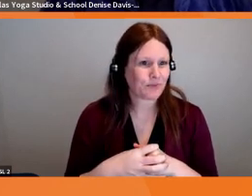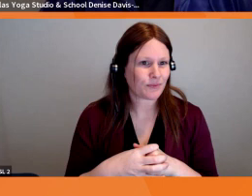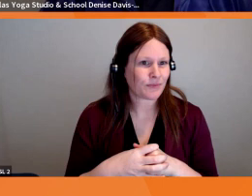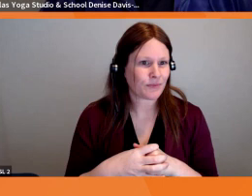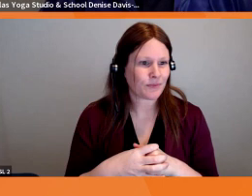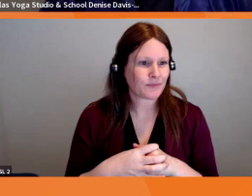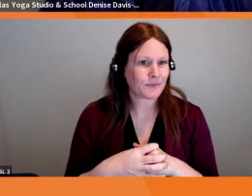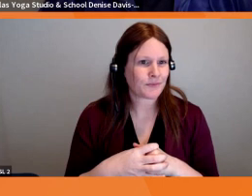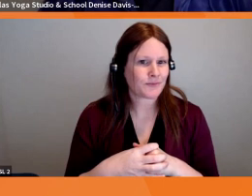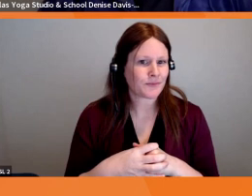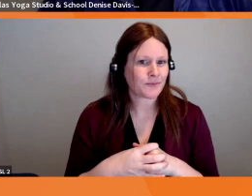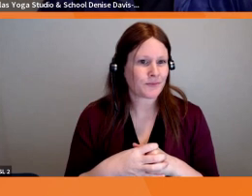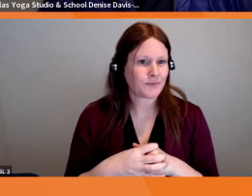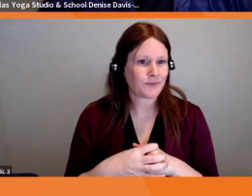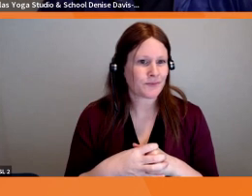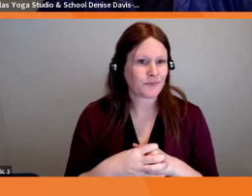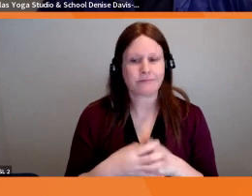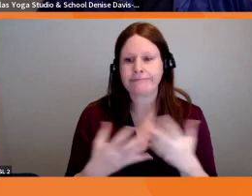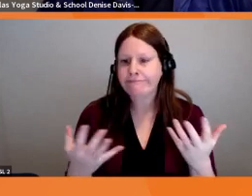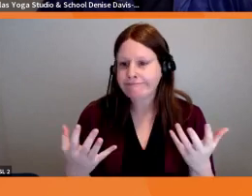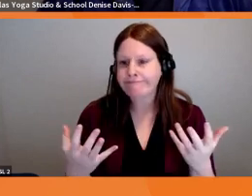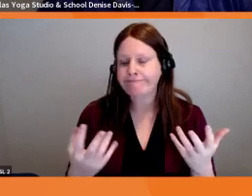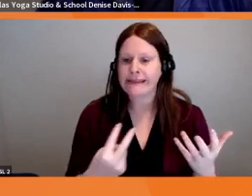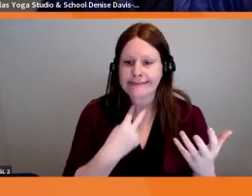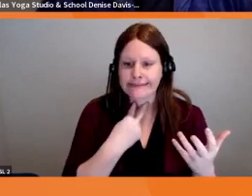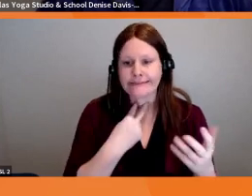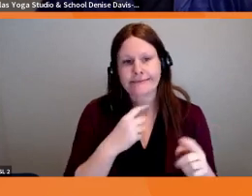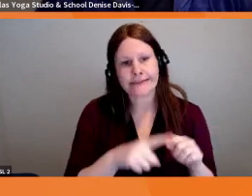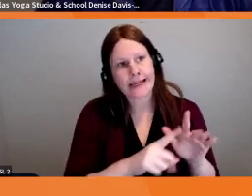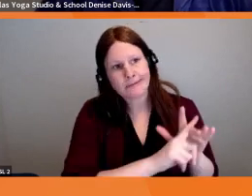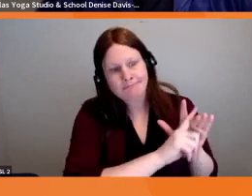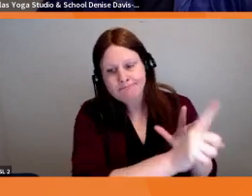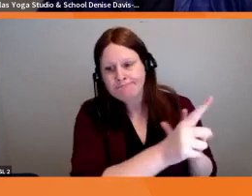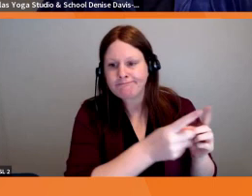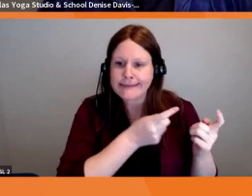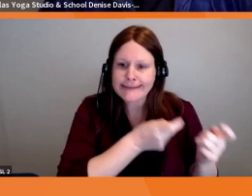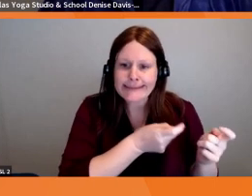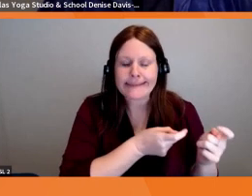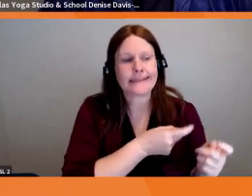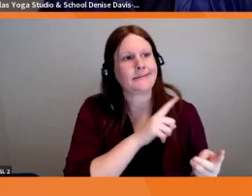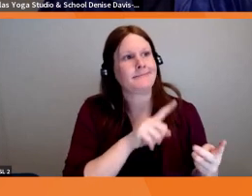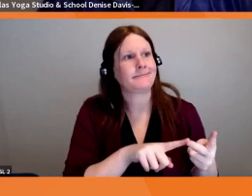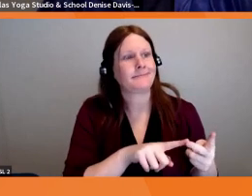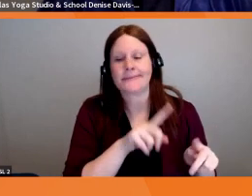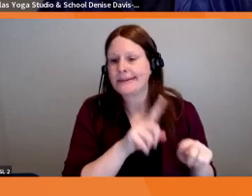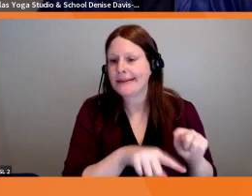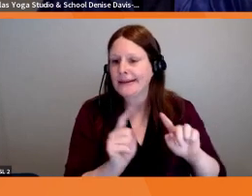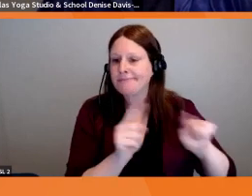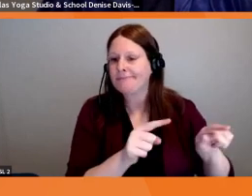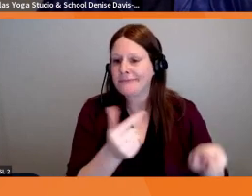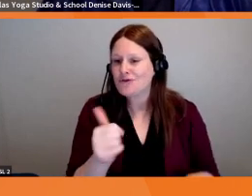if we can't get to the ski hill, we can't get to Georgian Bay for the ice plunge, we can't necessarily